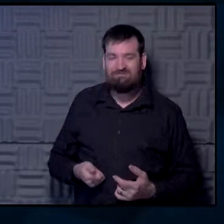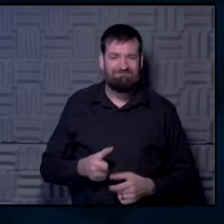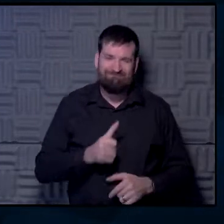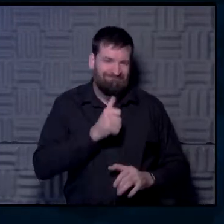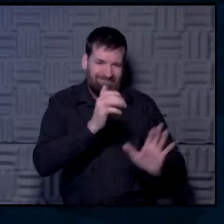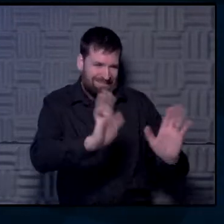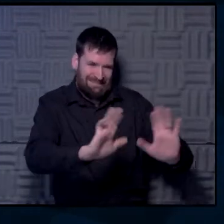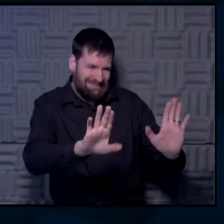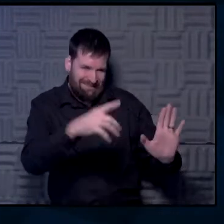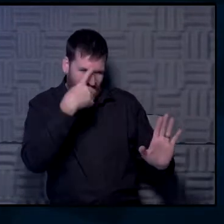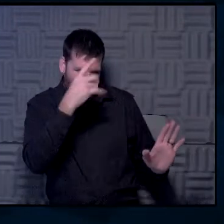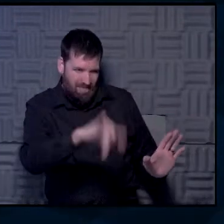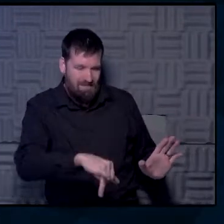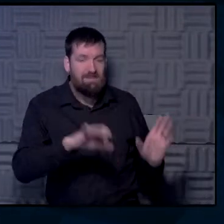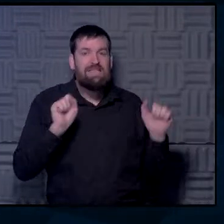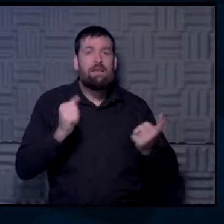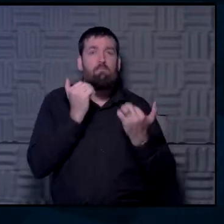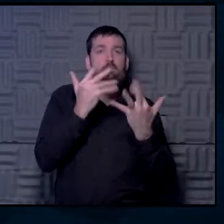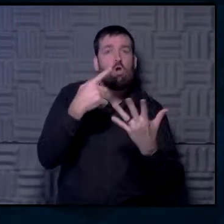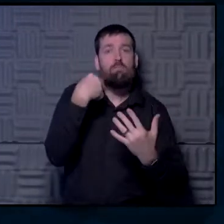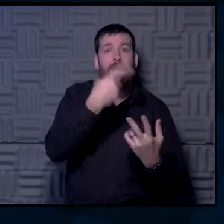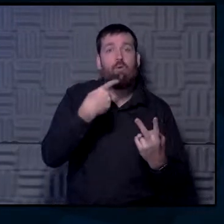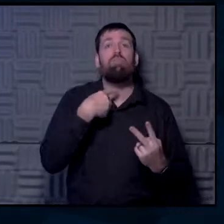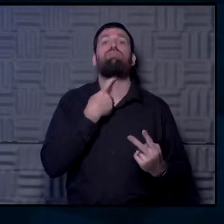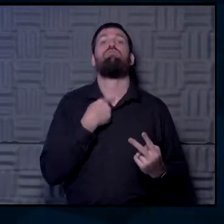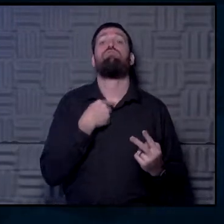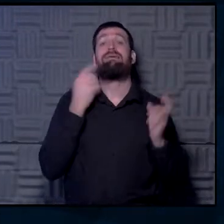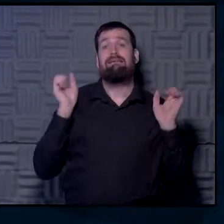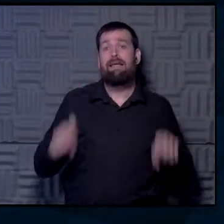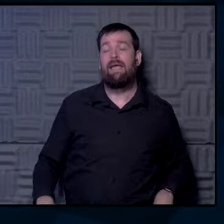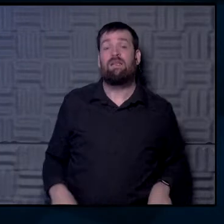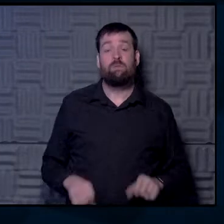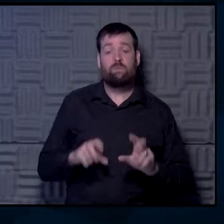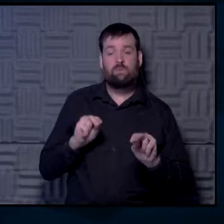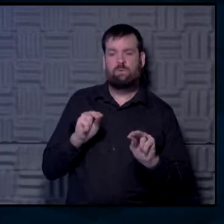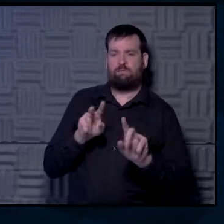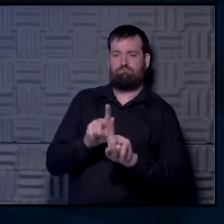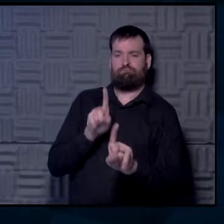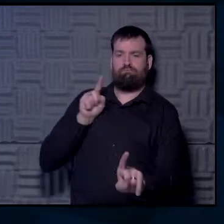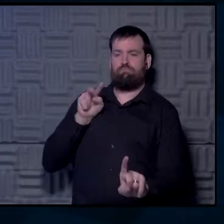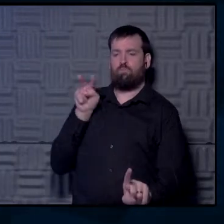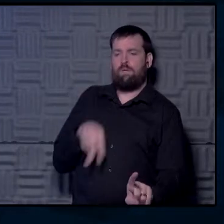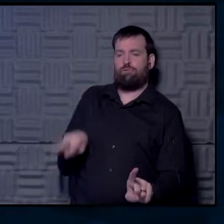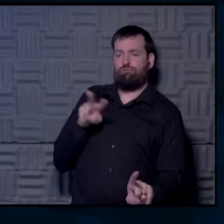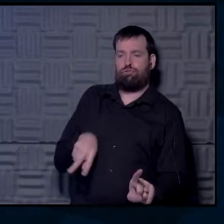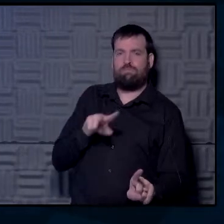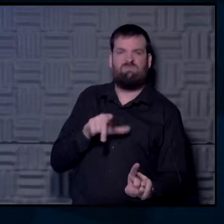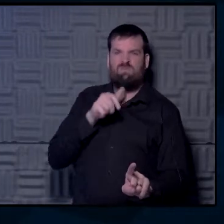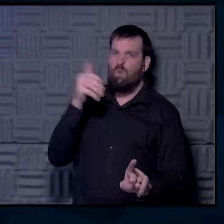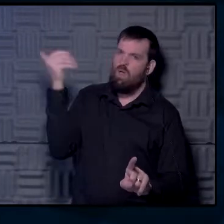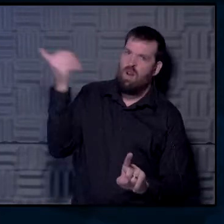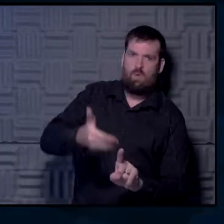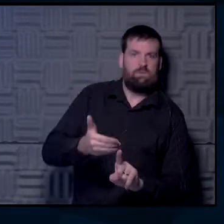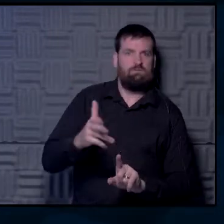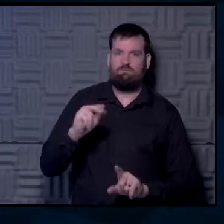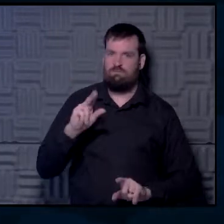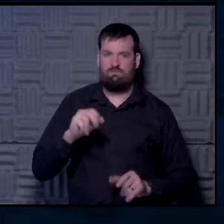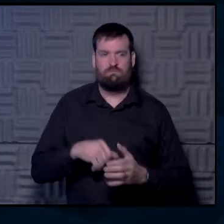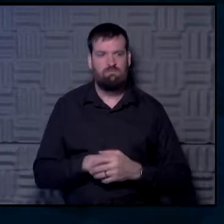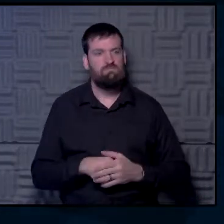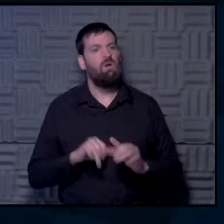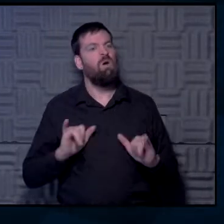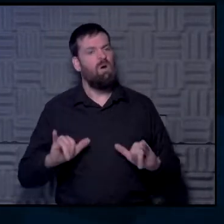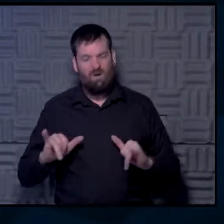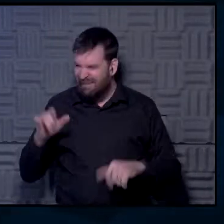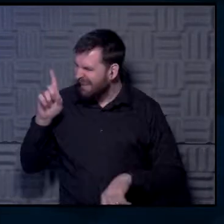meant for that. It could burn your mouth and throat. It's best to just watch it from afar and never get too close. Well, I